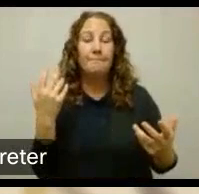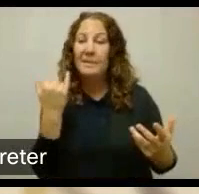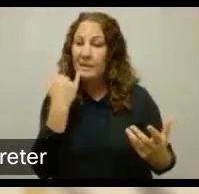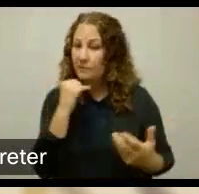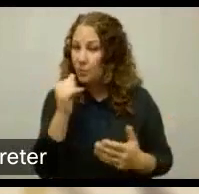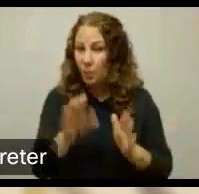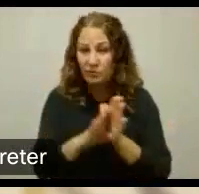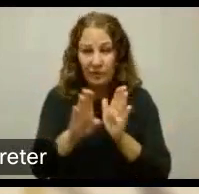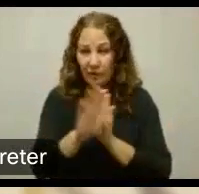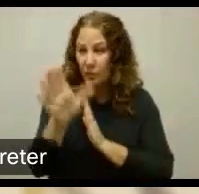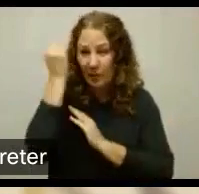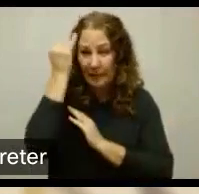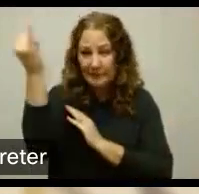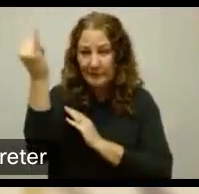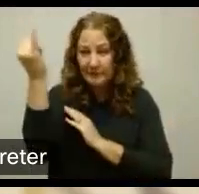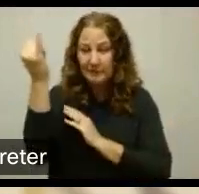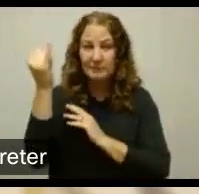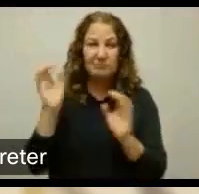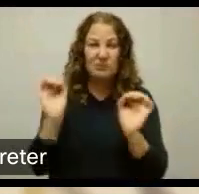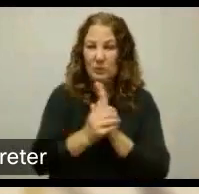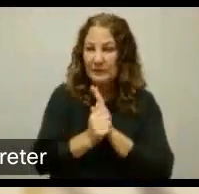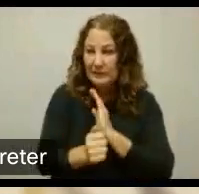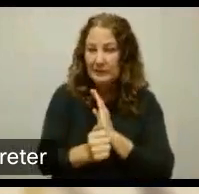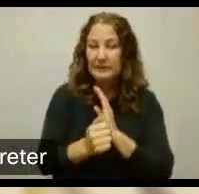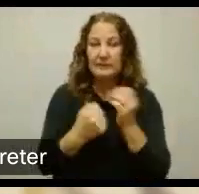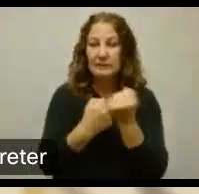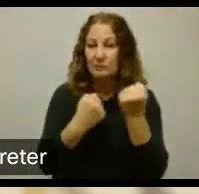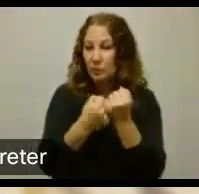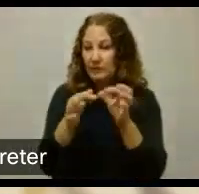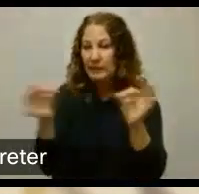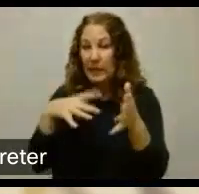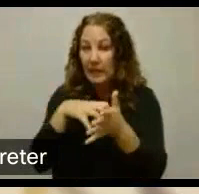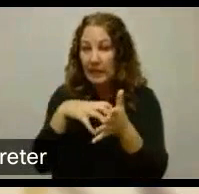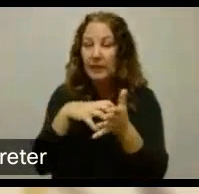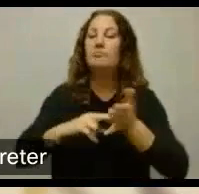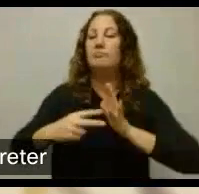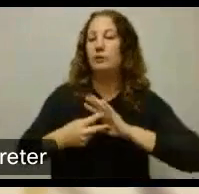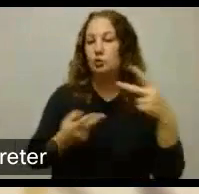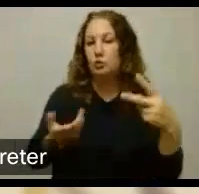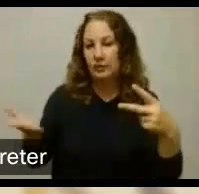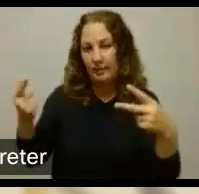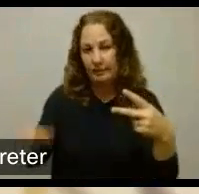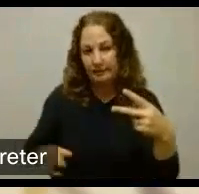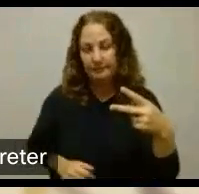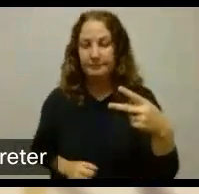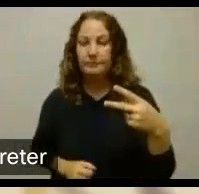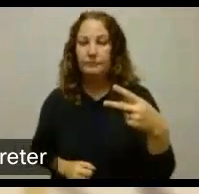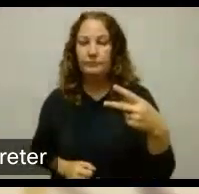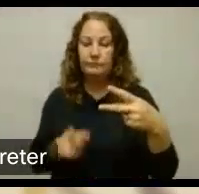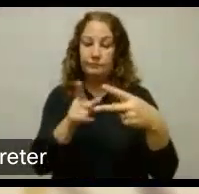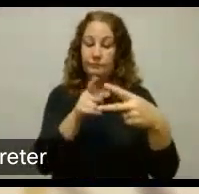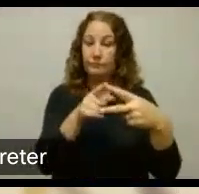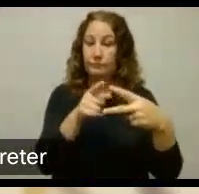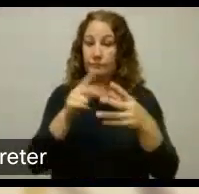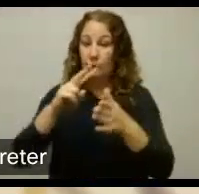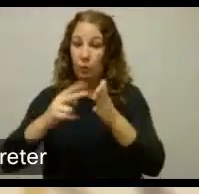develop your ideas well in your supporting sentences, two things might happen. First of all, your